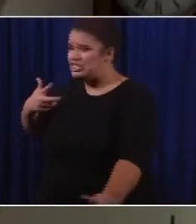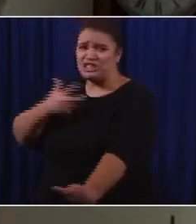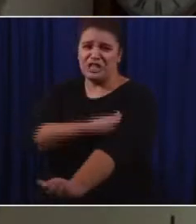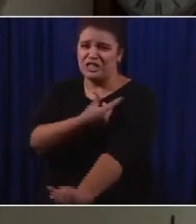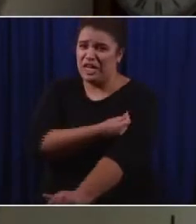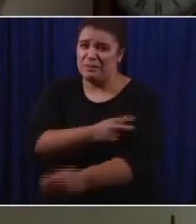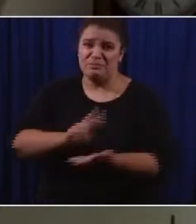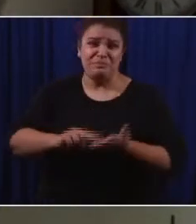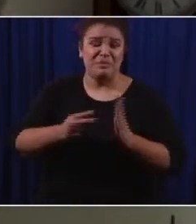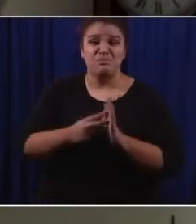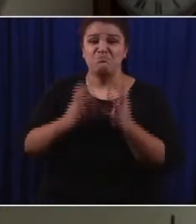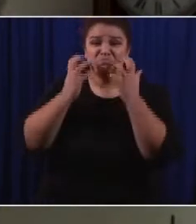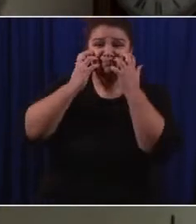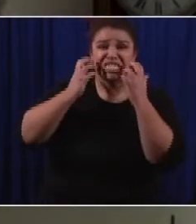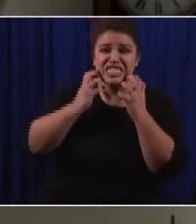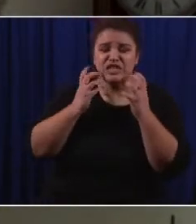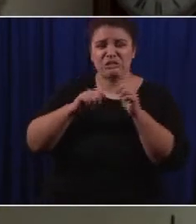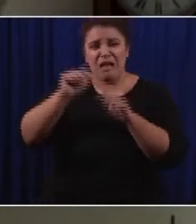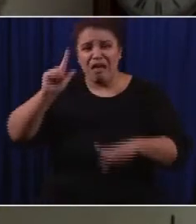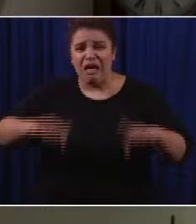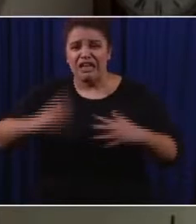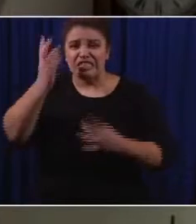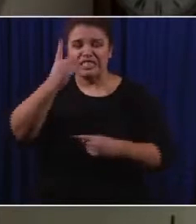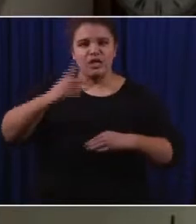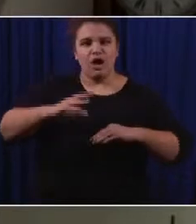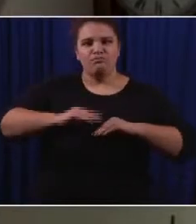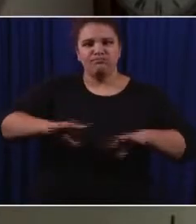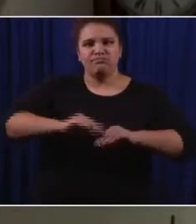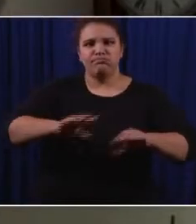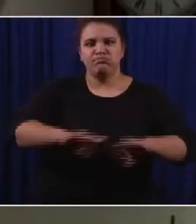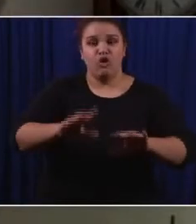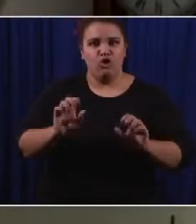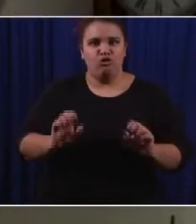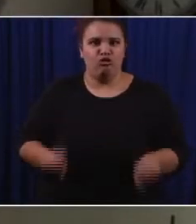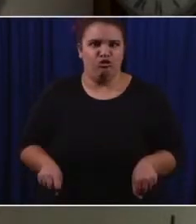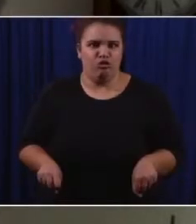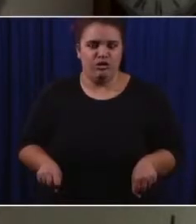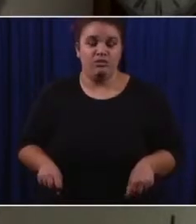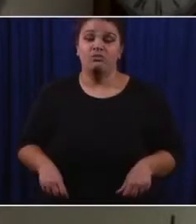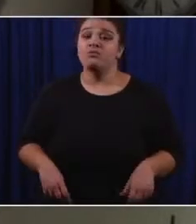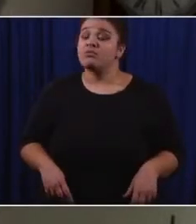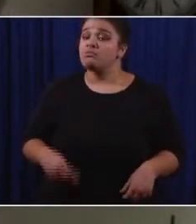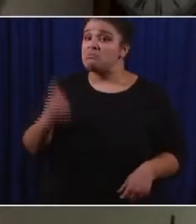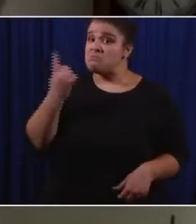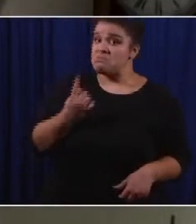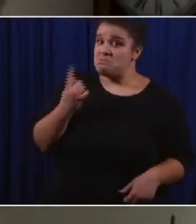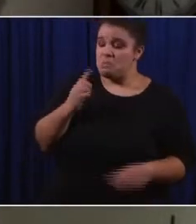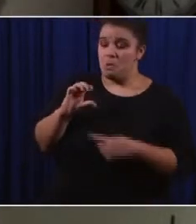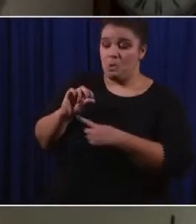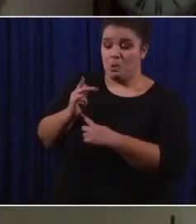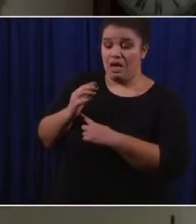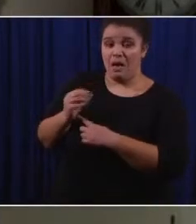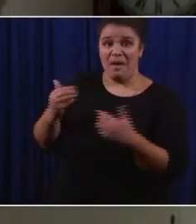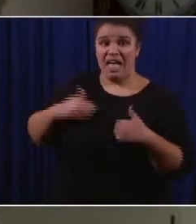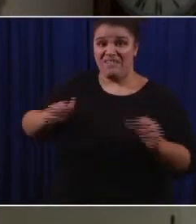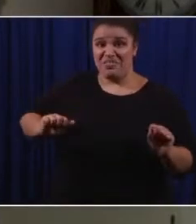question is today, does Ohio have the resources to track and contain those kinds of outbreaks on top of COVID-19?